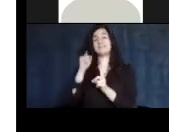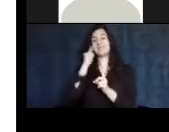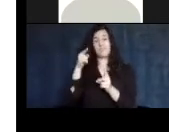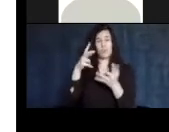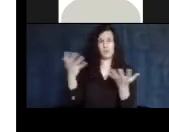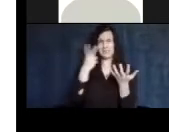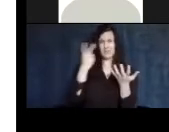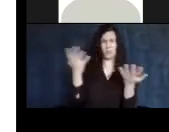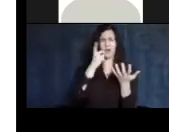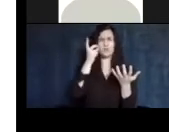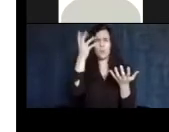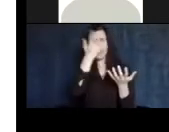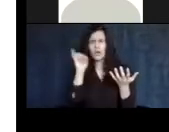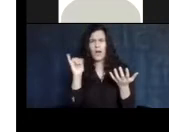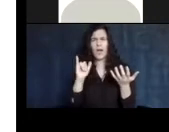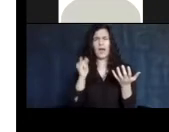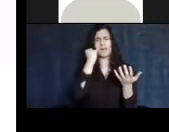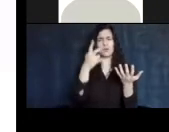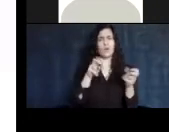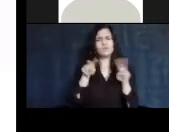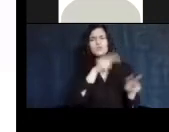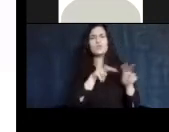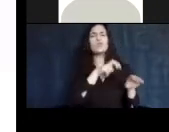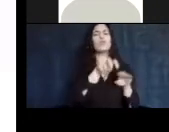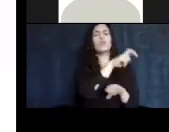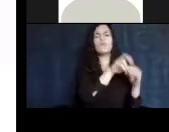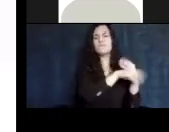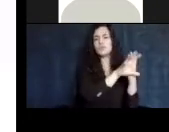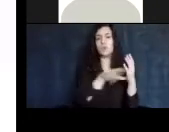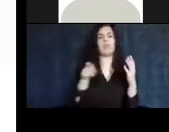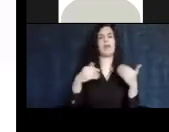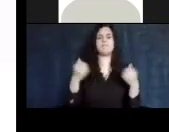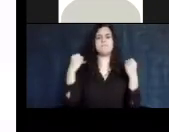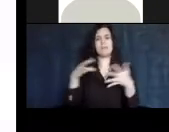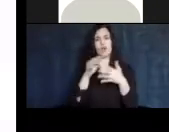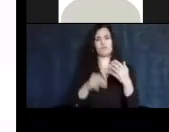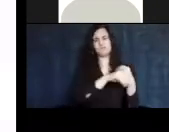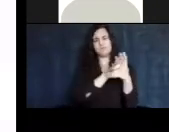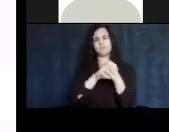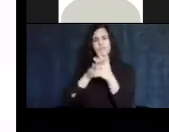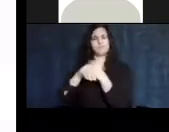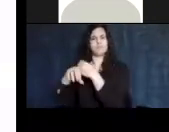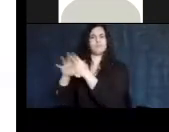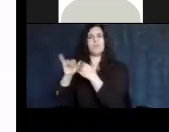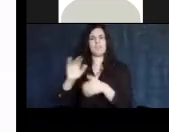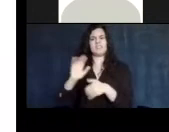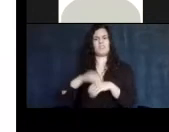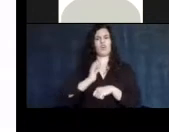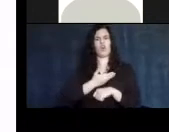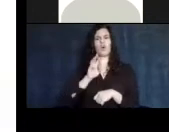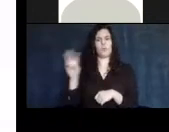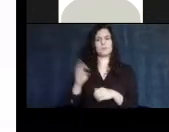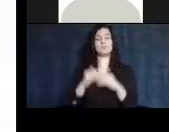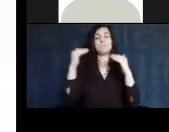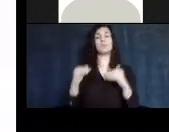look like or get it, like do a virtual tour, anything like that, definitely please make sure you go to our website. And I just did see a question.